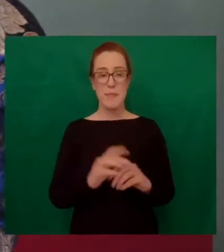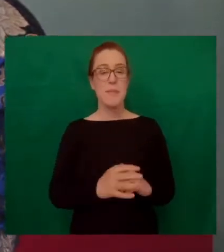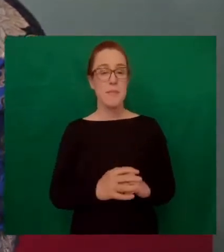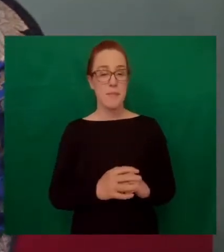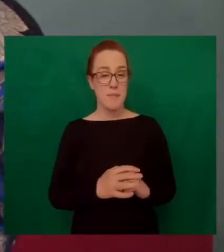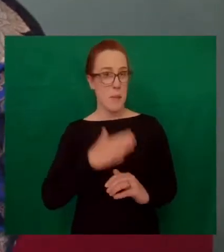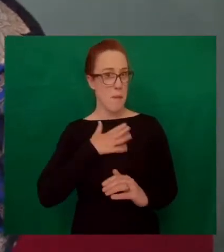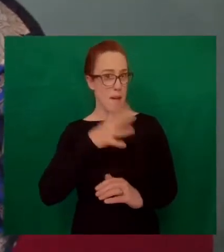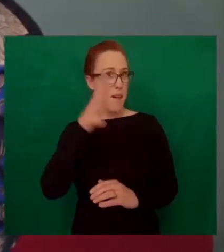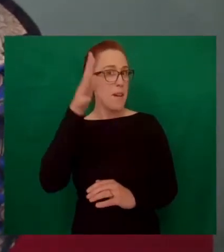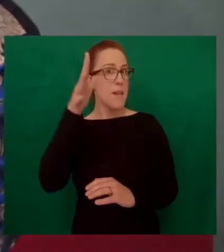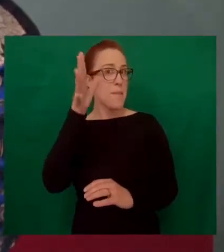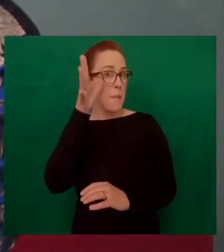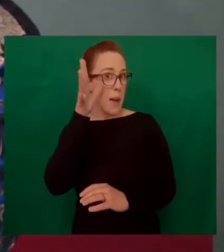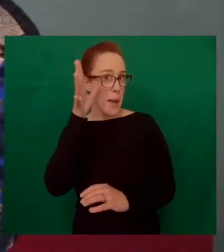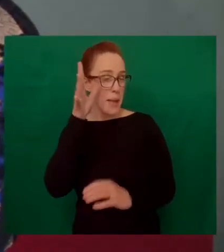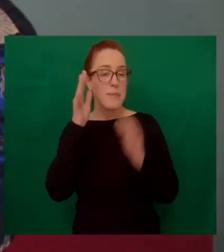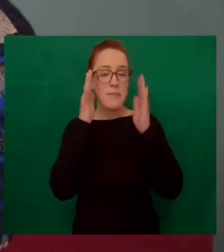My Maddie.